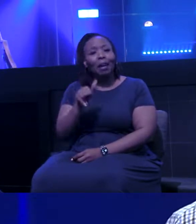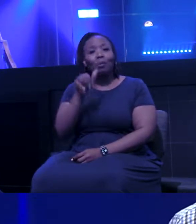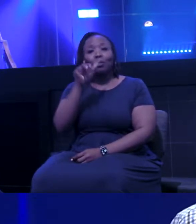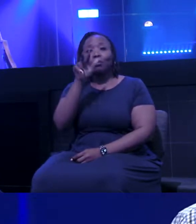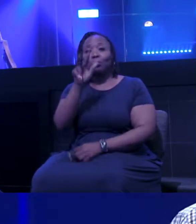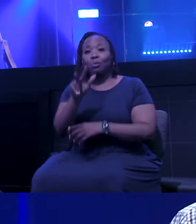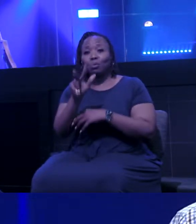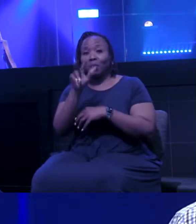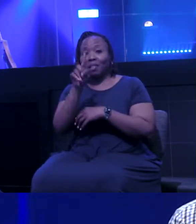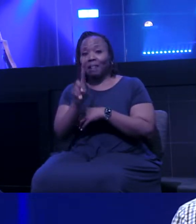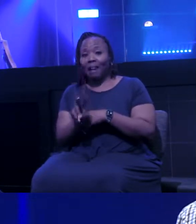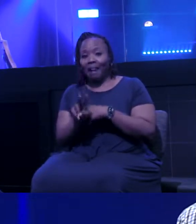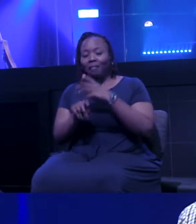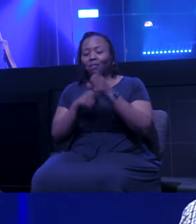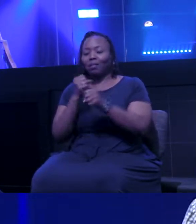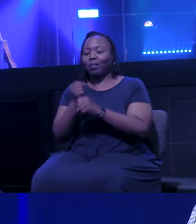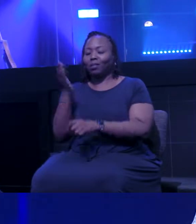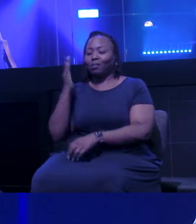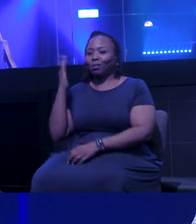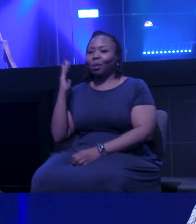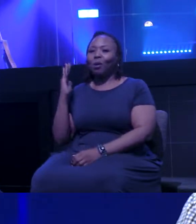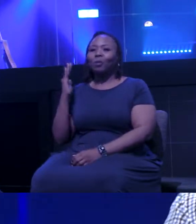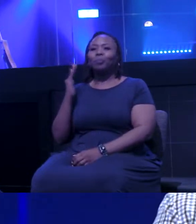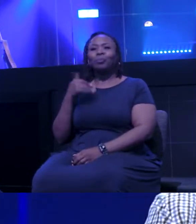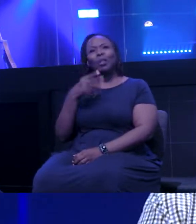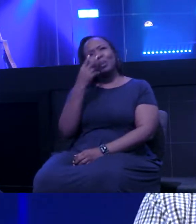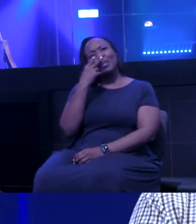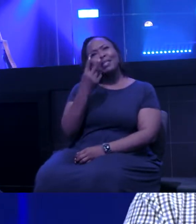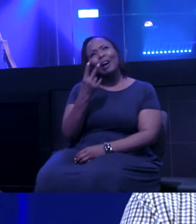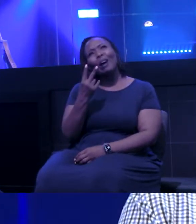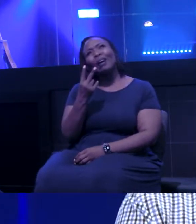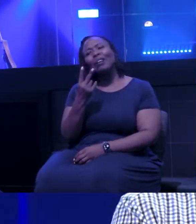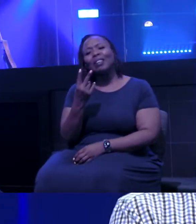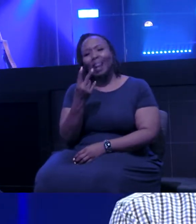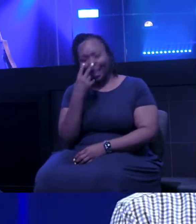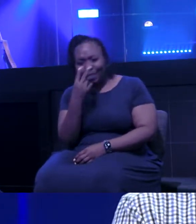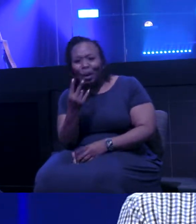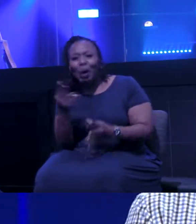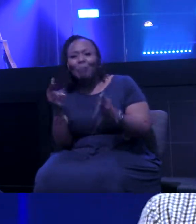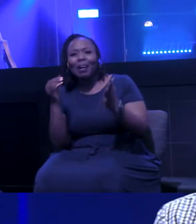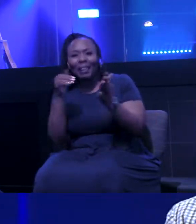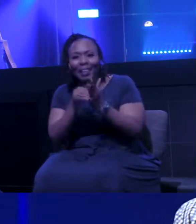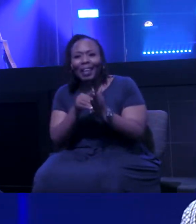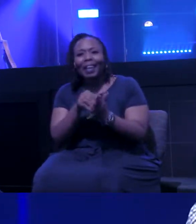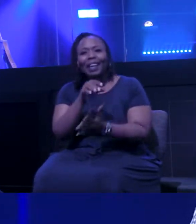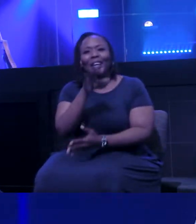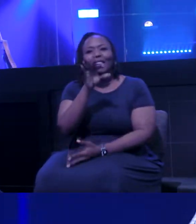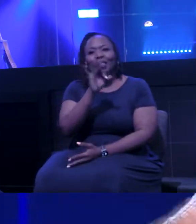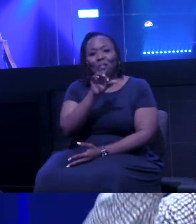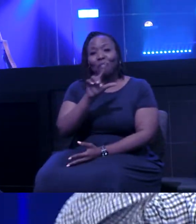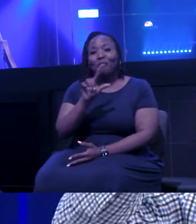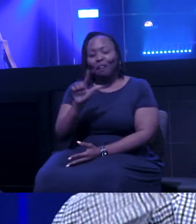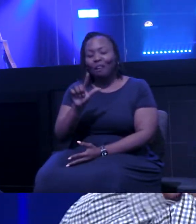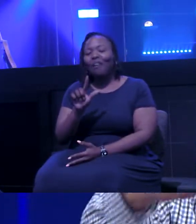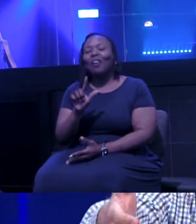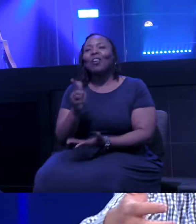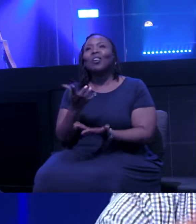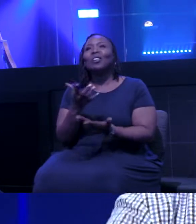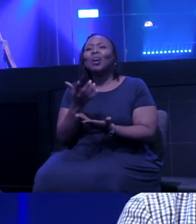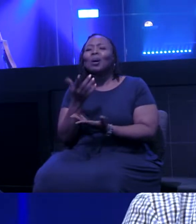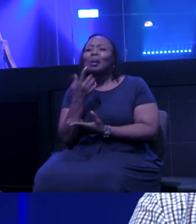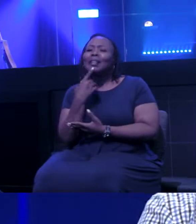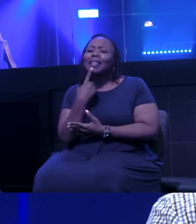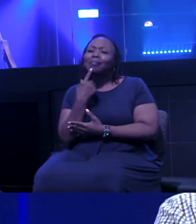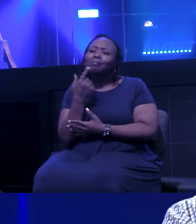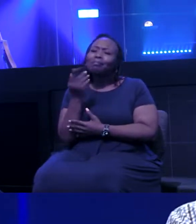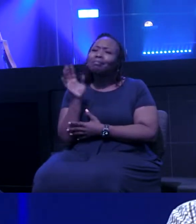touch. And we saw each other back in the fall. And then again, it was in February that he reached out to me and said, hey, we're at a transition